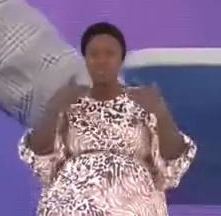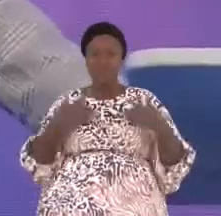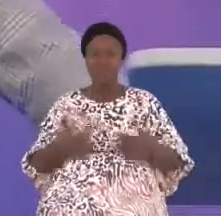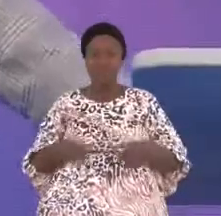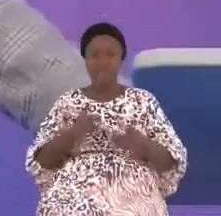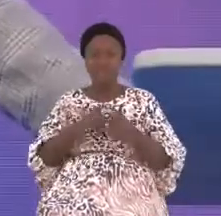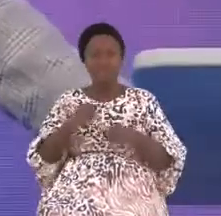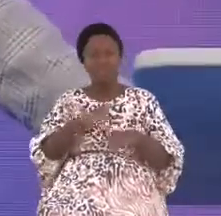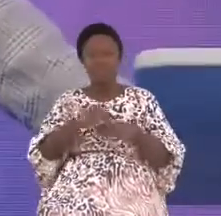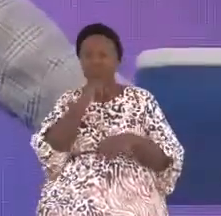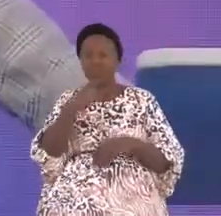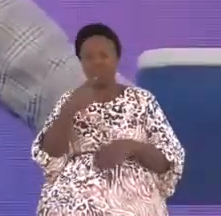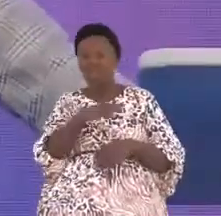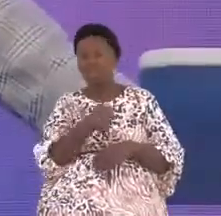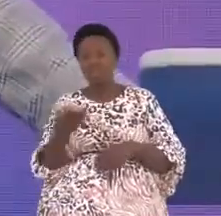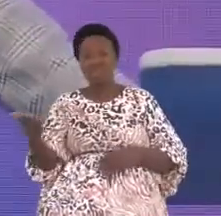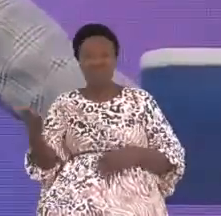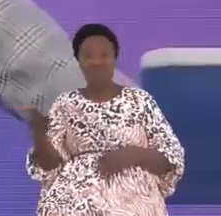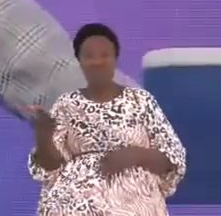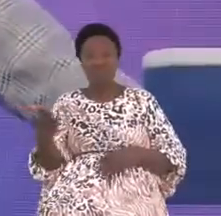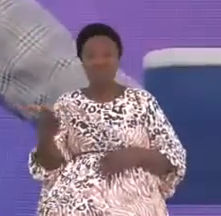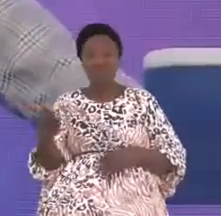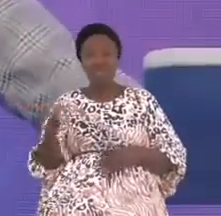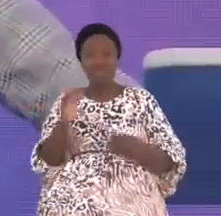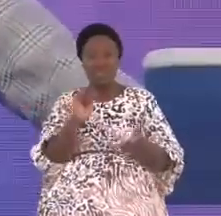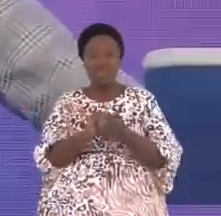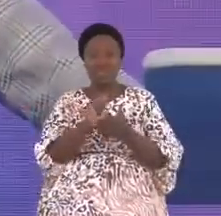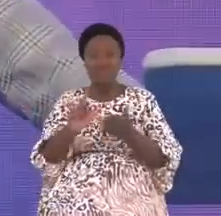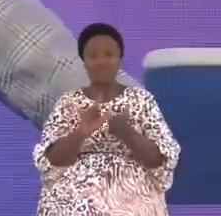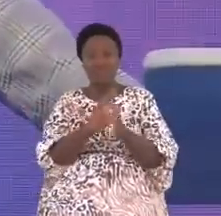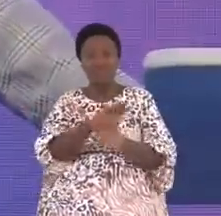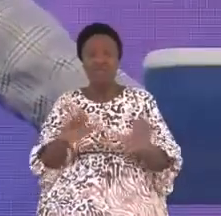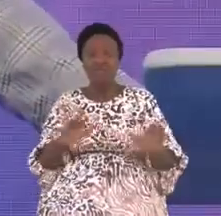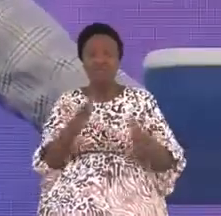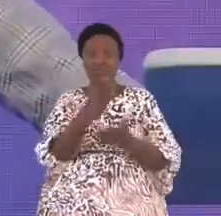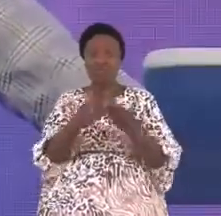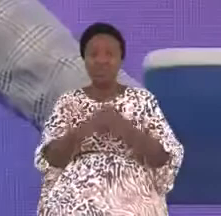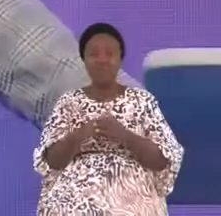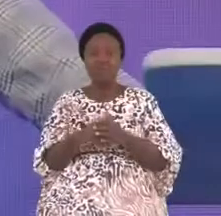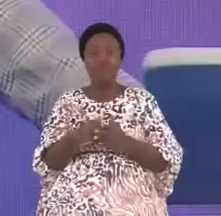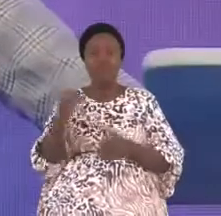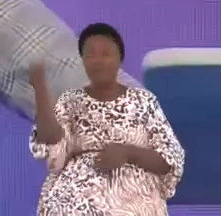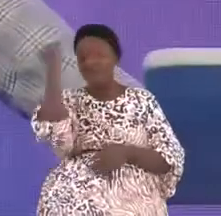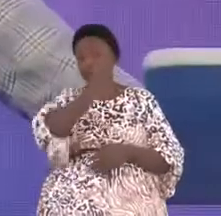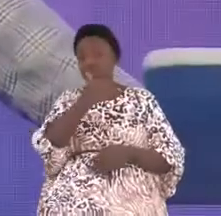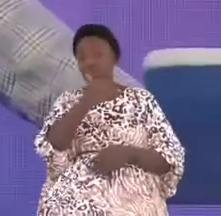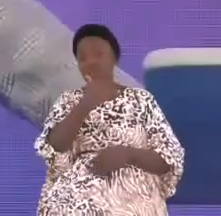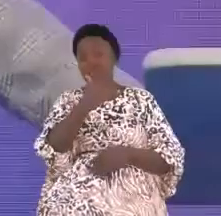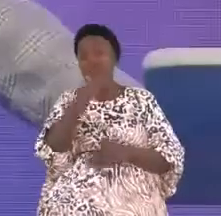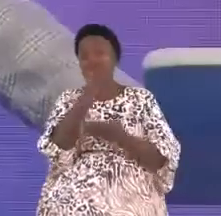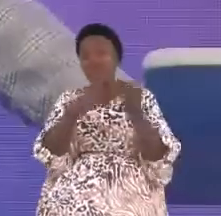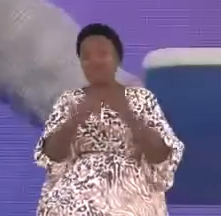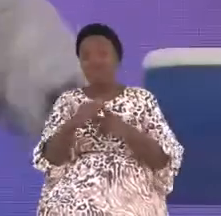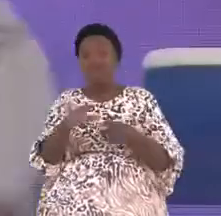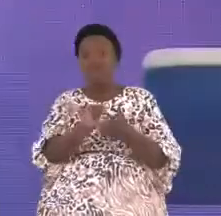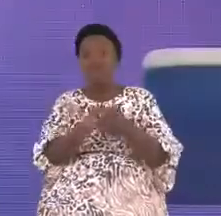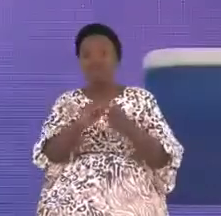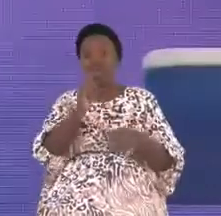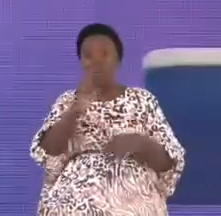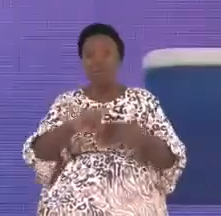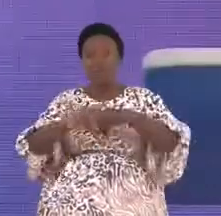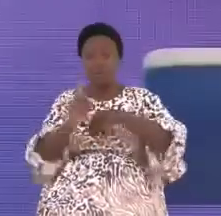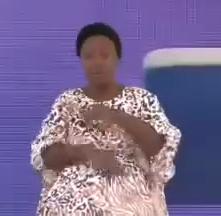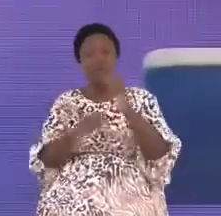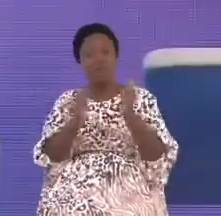something lawless something foolish something punishable with a